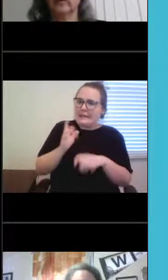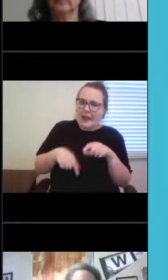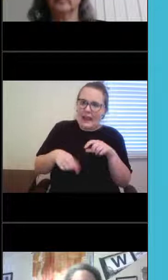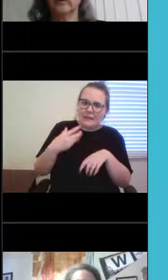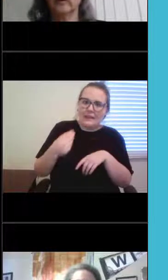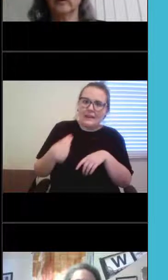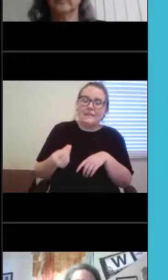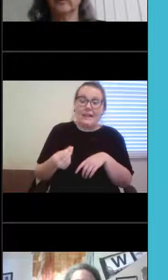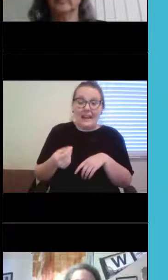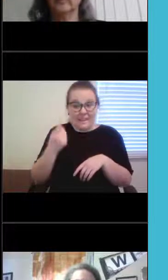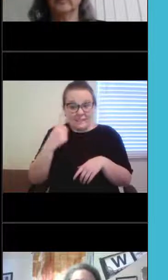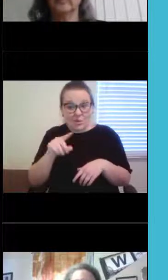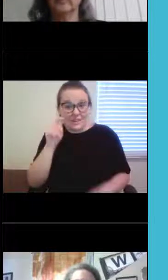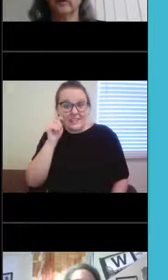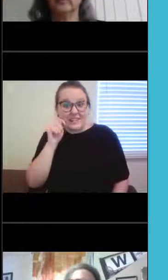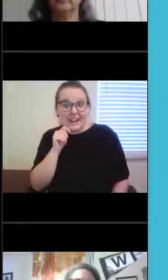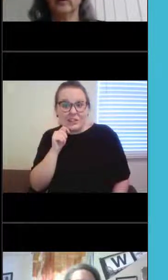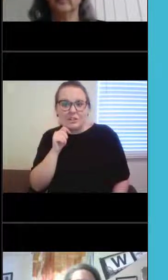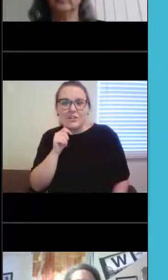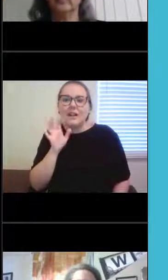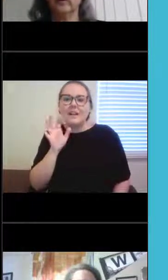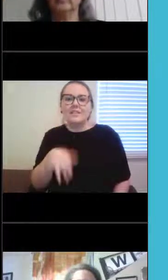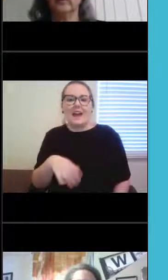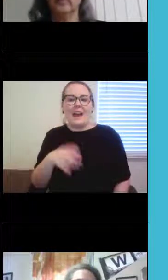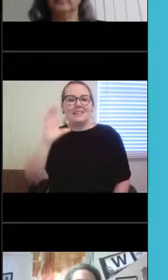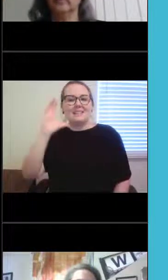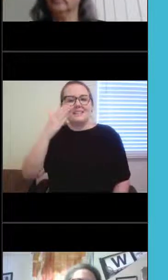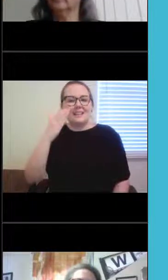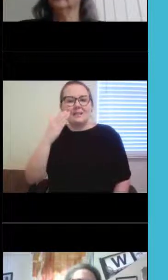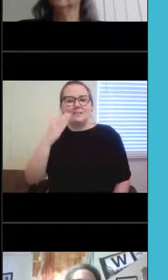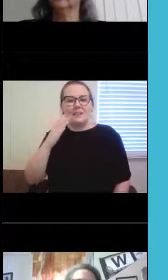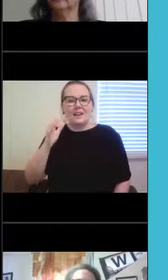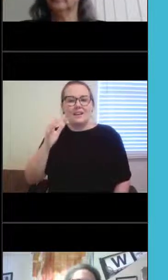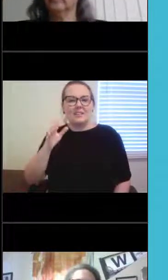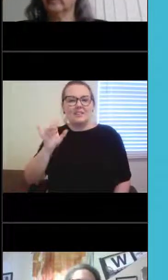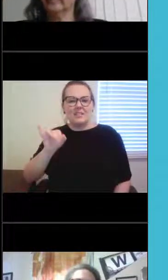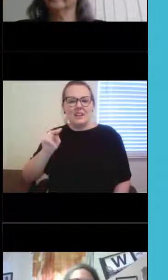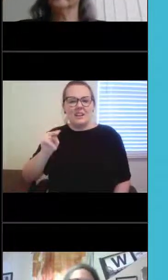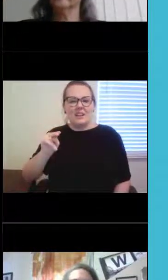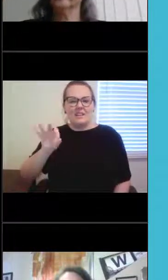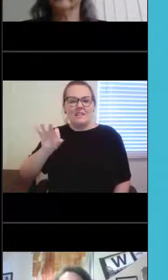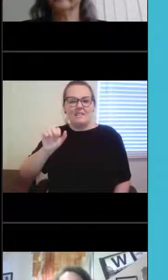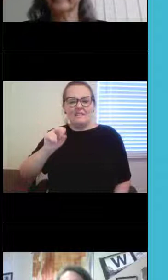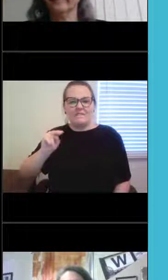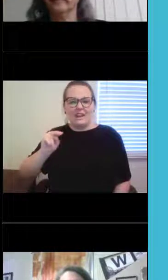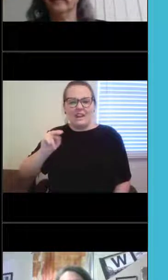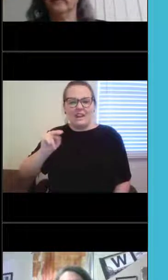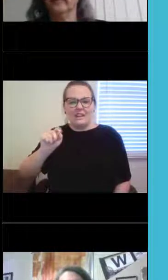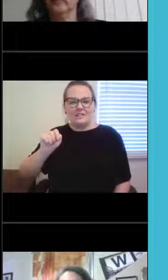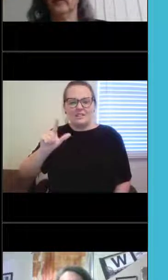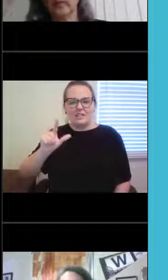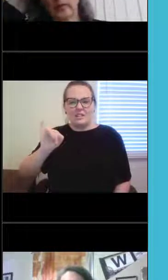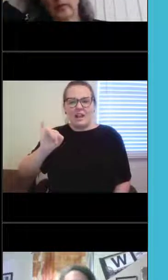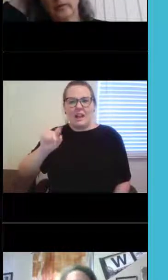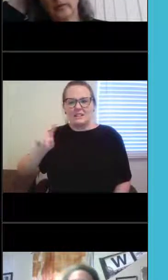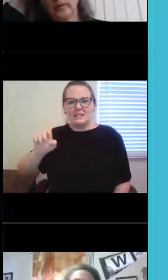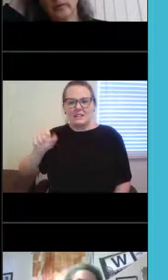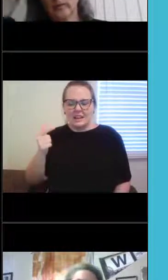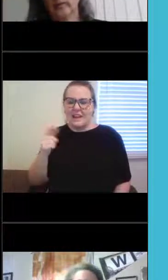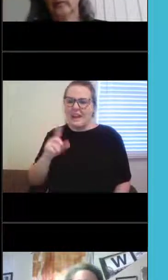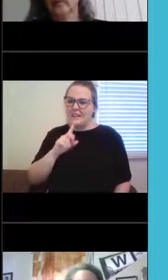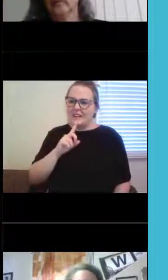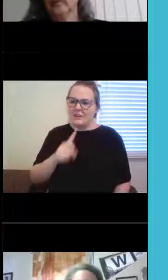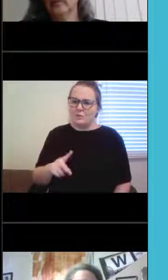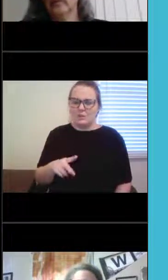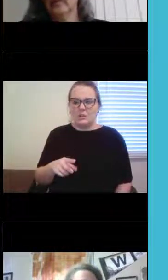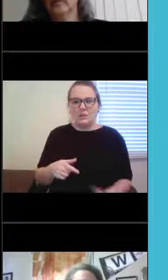most teenagers is perceived as very infantilizing, and then reinforces all the fears